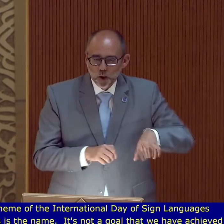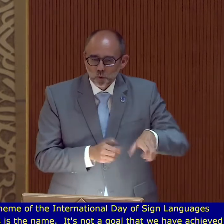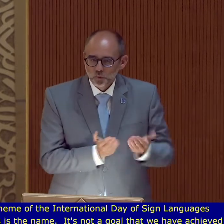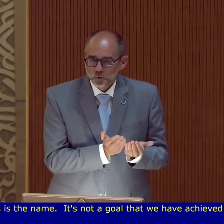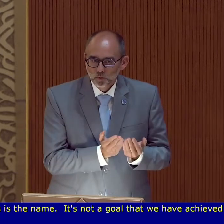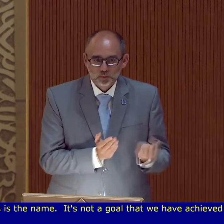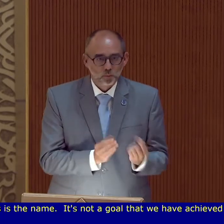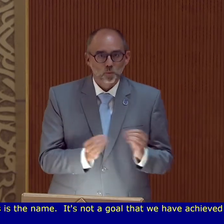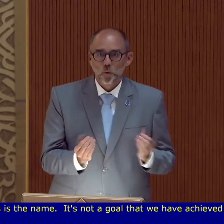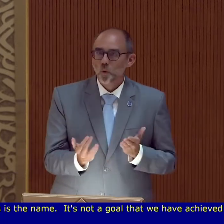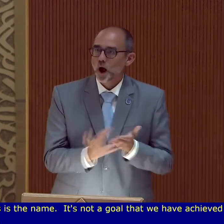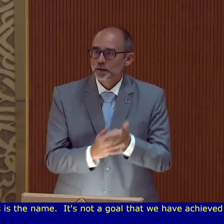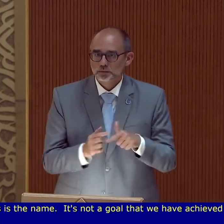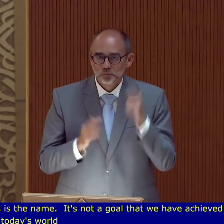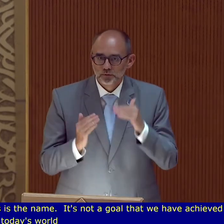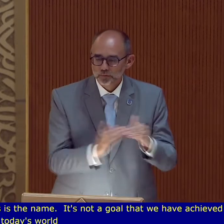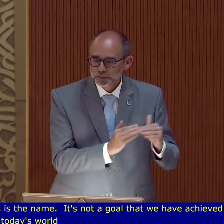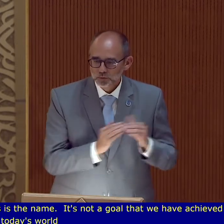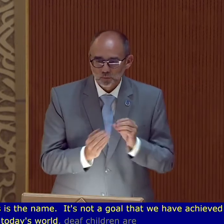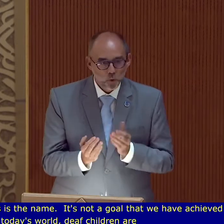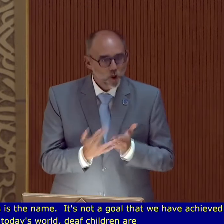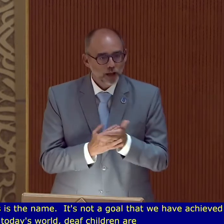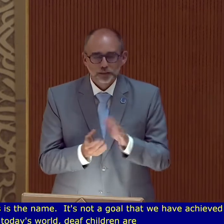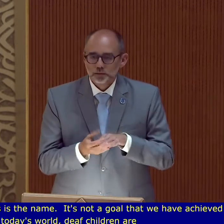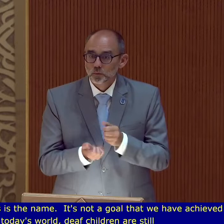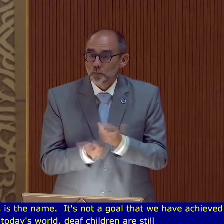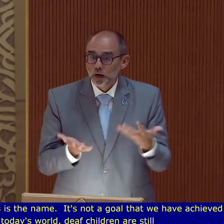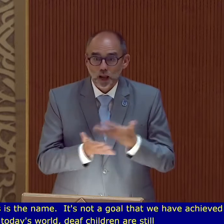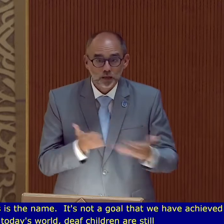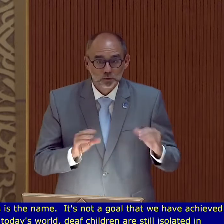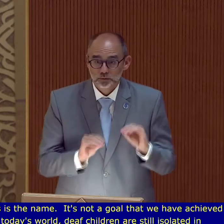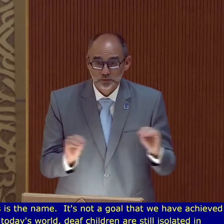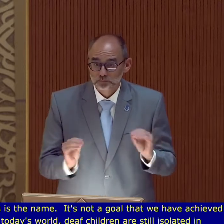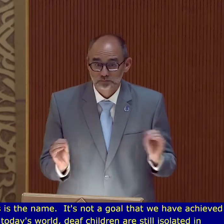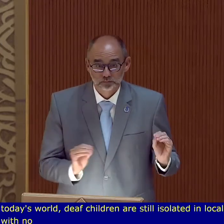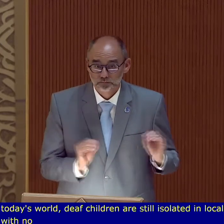still isolated in local schools with no access to a deaf environment,